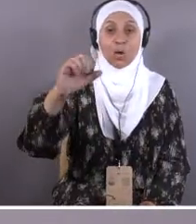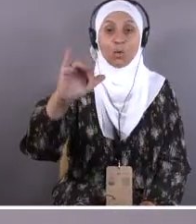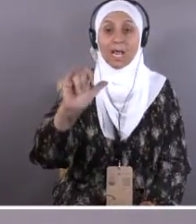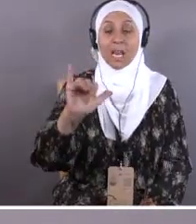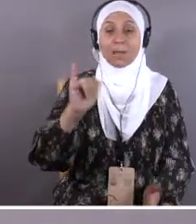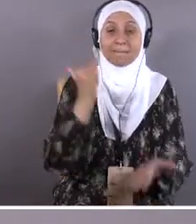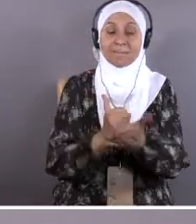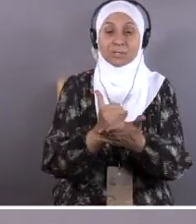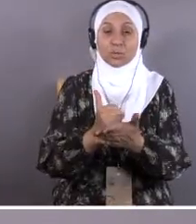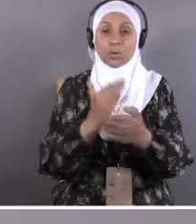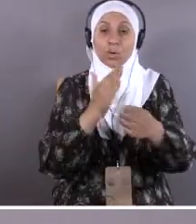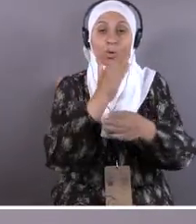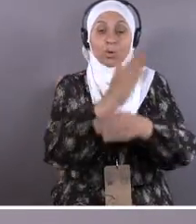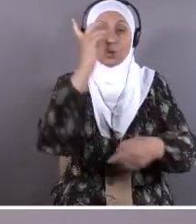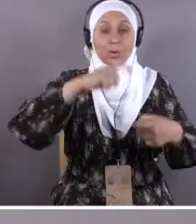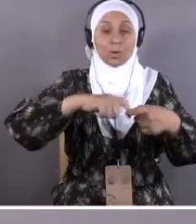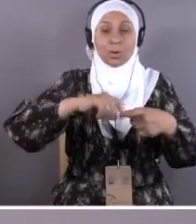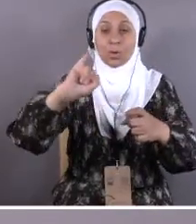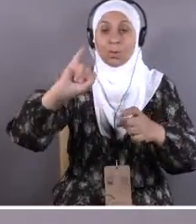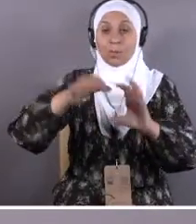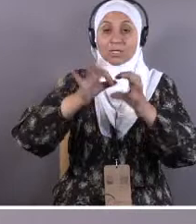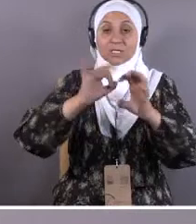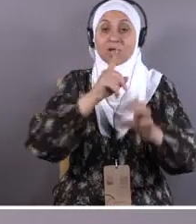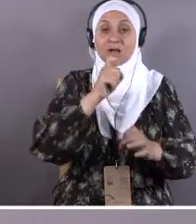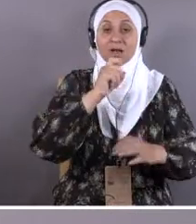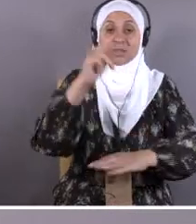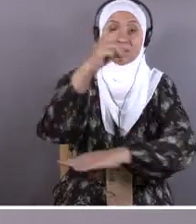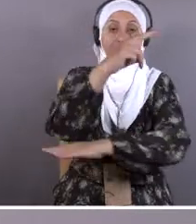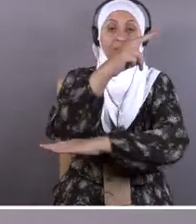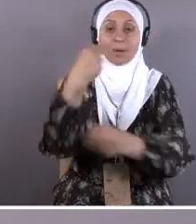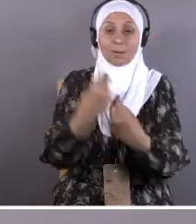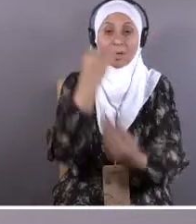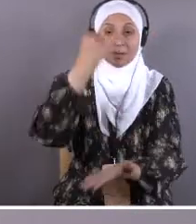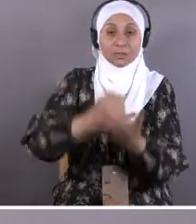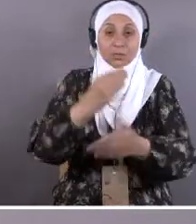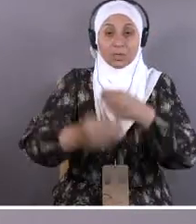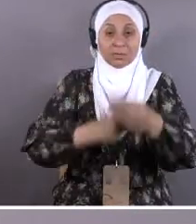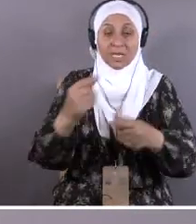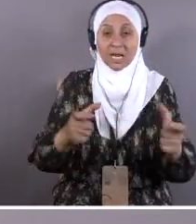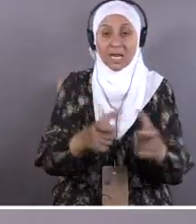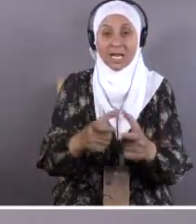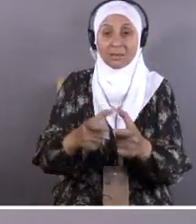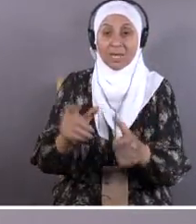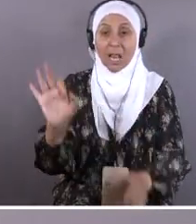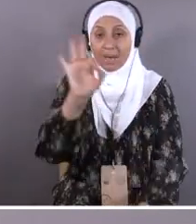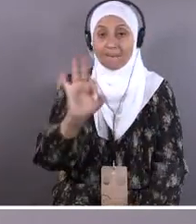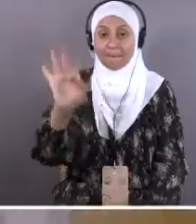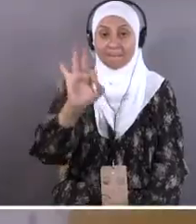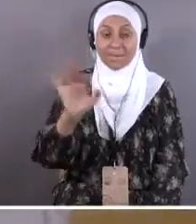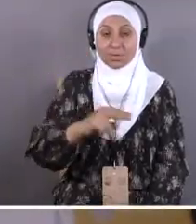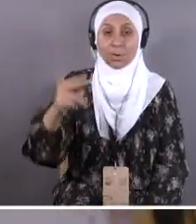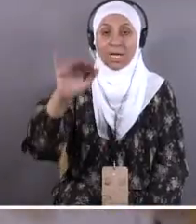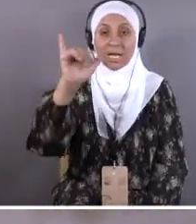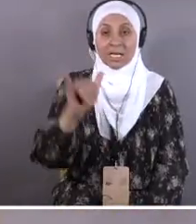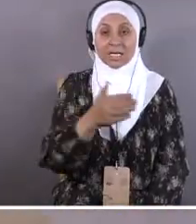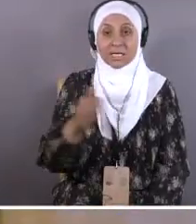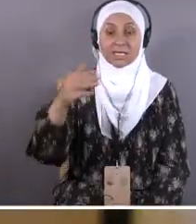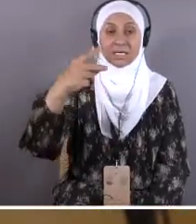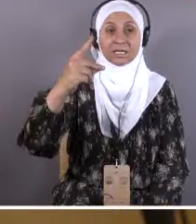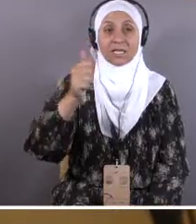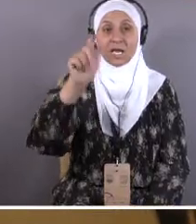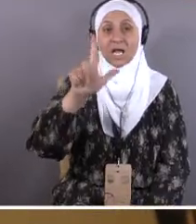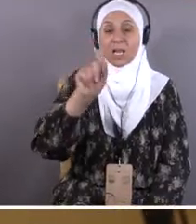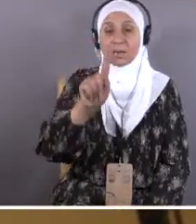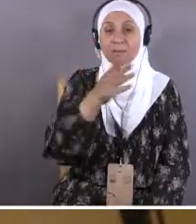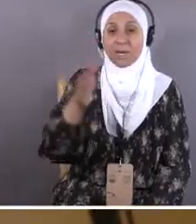who is going to be joined by a Bedouin representative, Ali Taleb Al-Henzab, and they'll be telling us about Bedouin